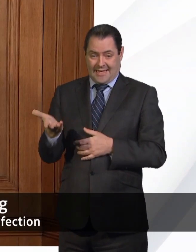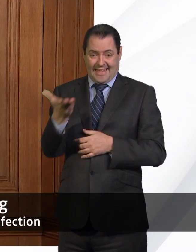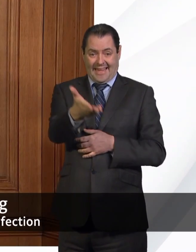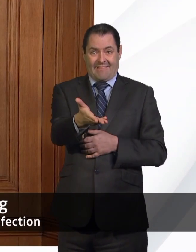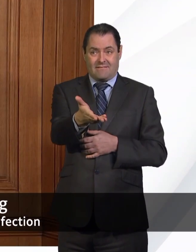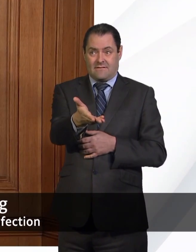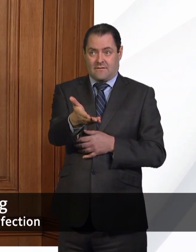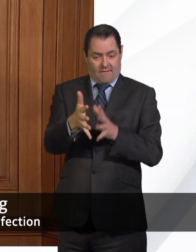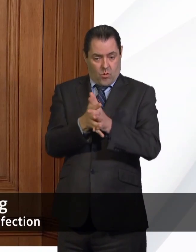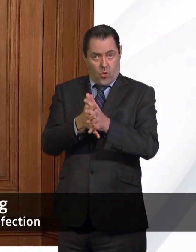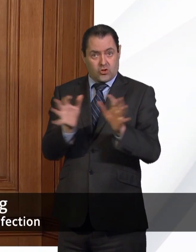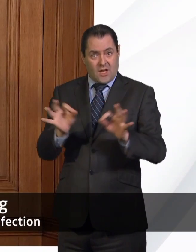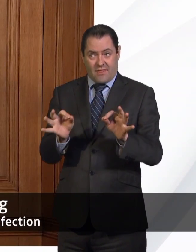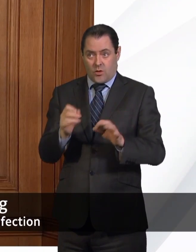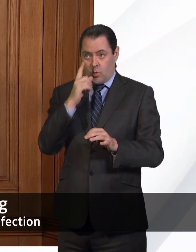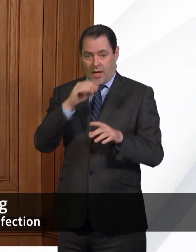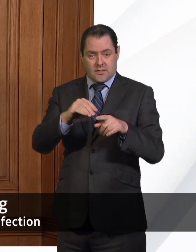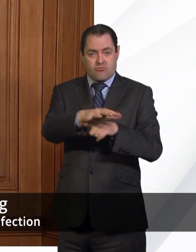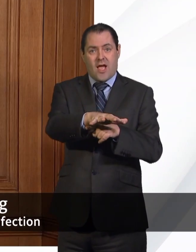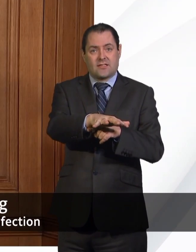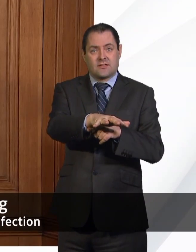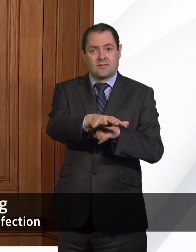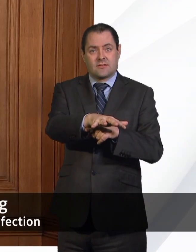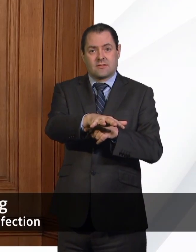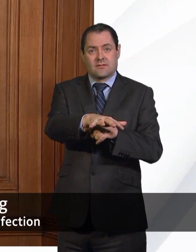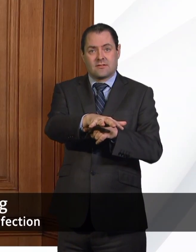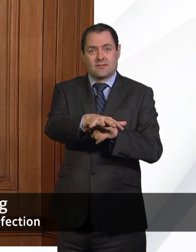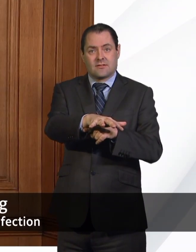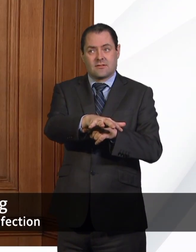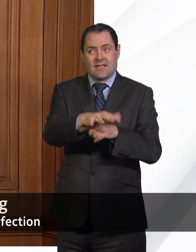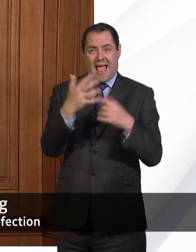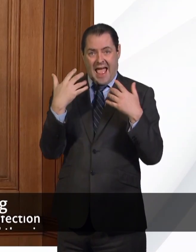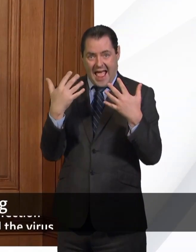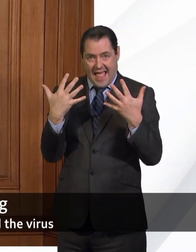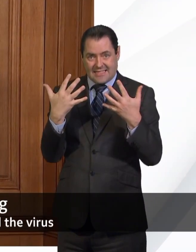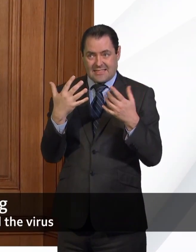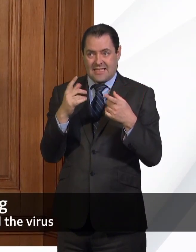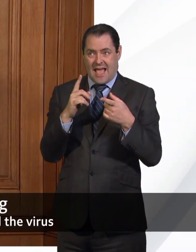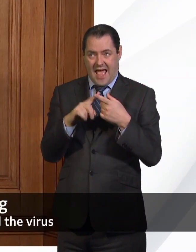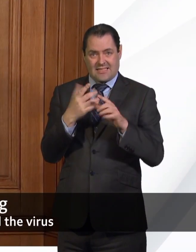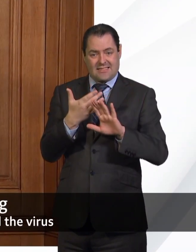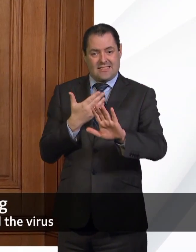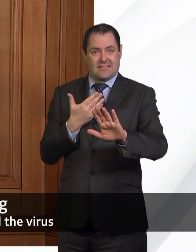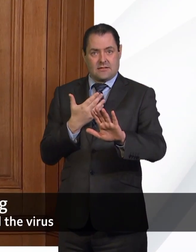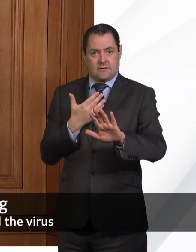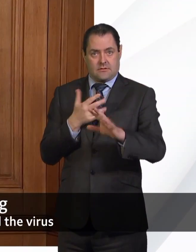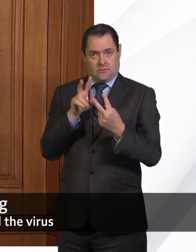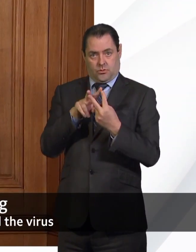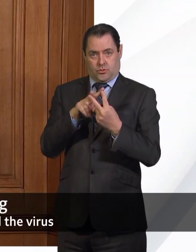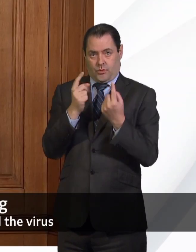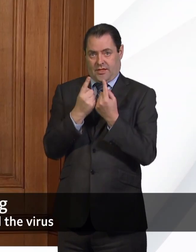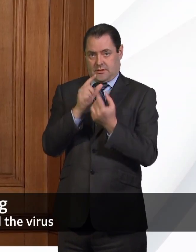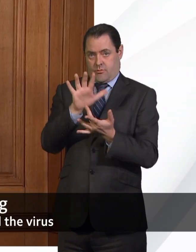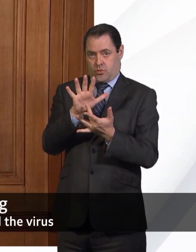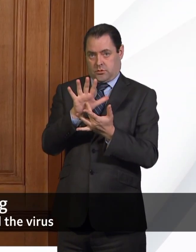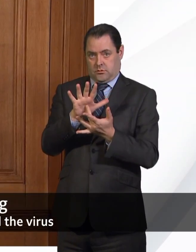another, if you haven't washed your hands, you can transmit the virus that way. So it is the hands as well as the distance are absolutely critical to